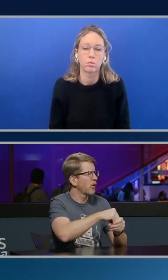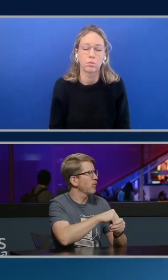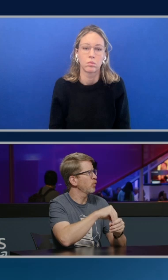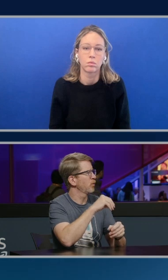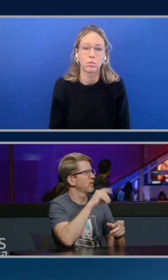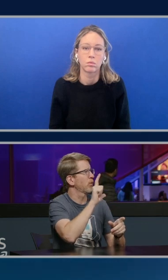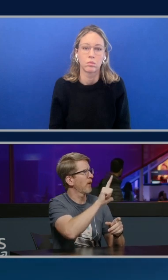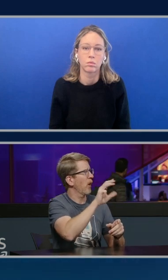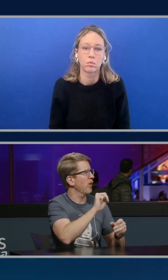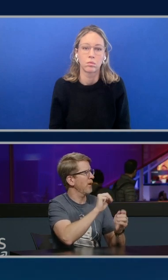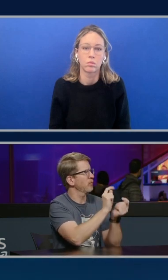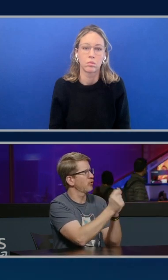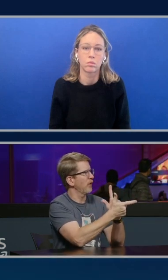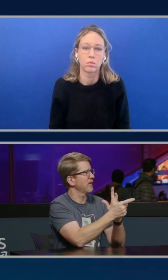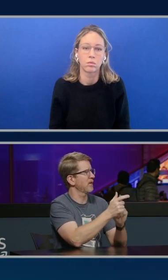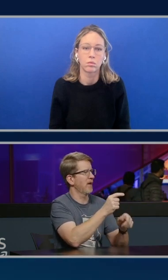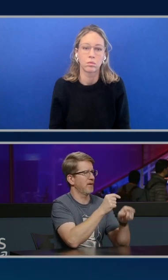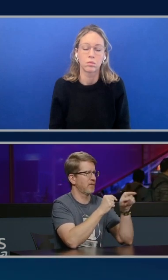filling in